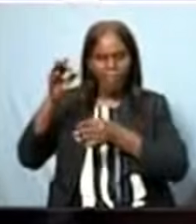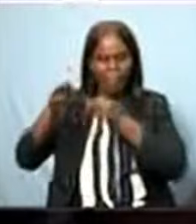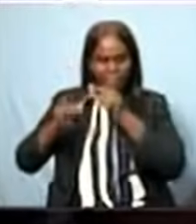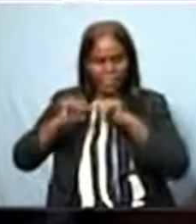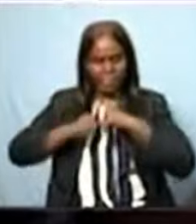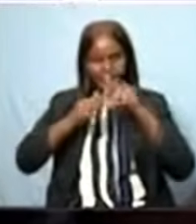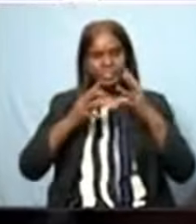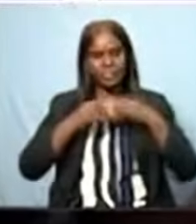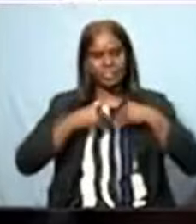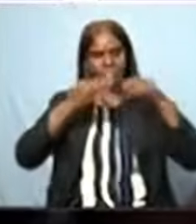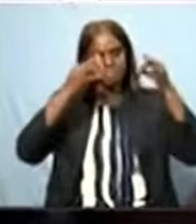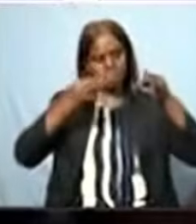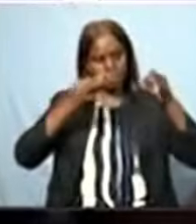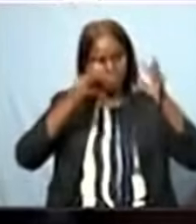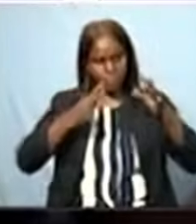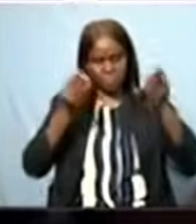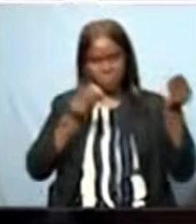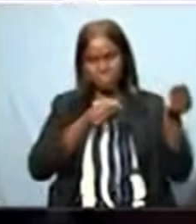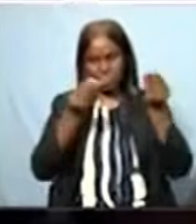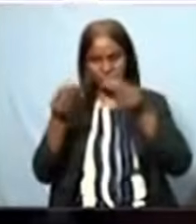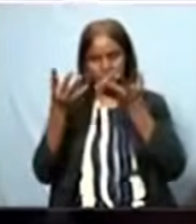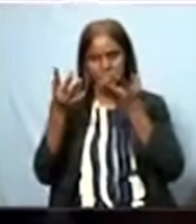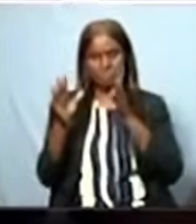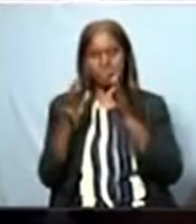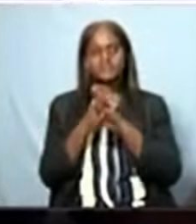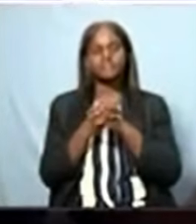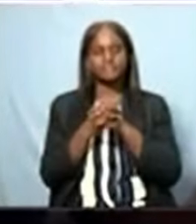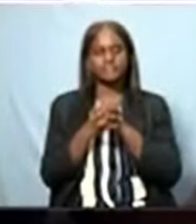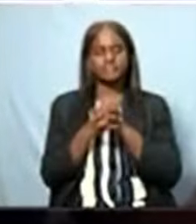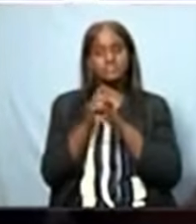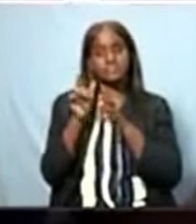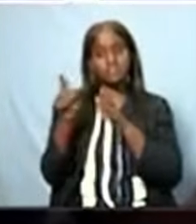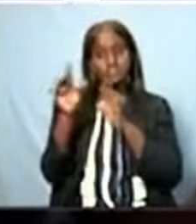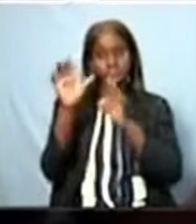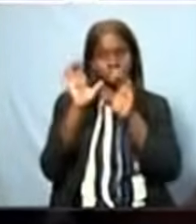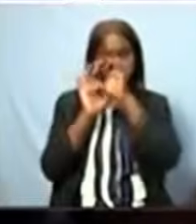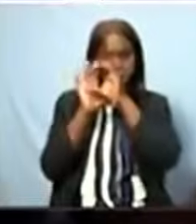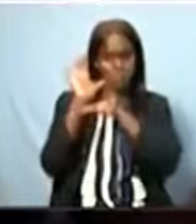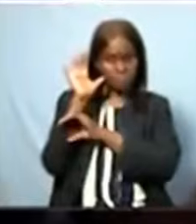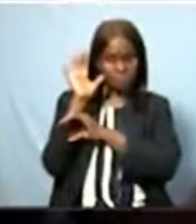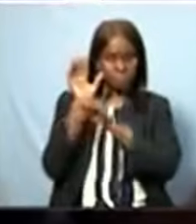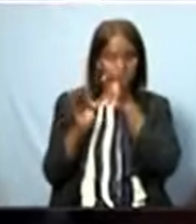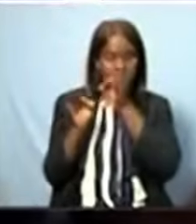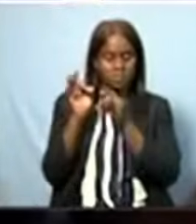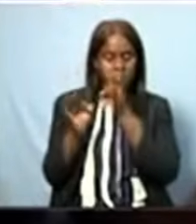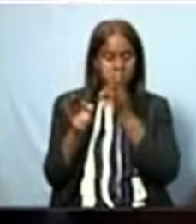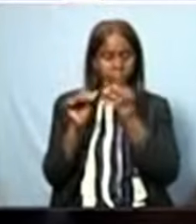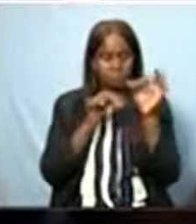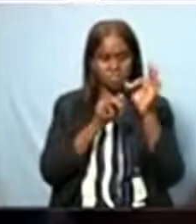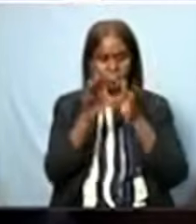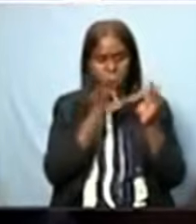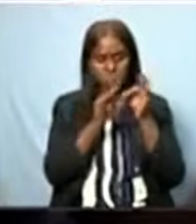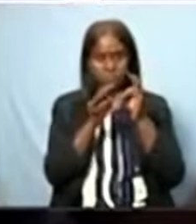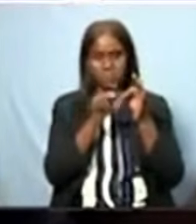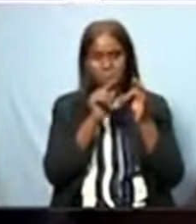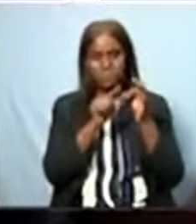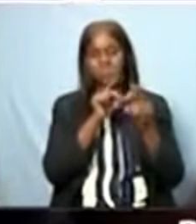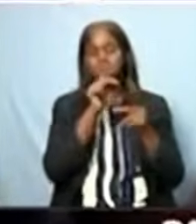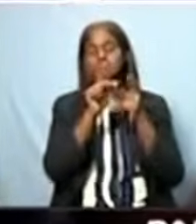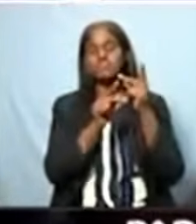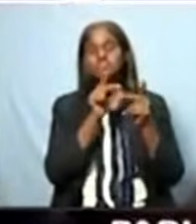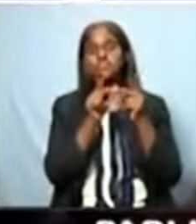acknowledge the judgment that was delivered by the Constitutional Court stating that the